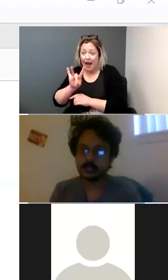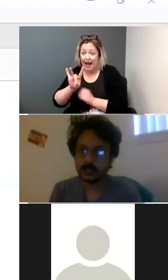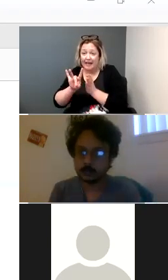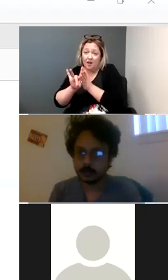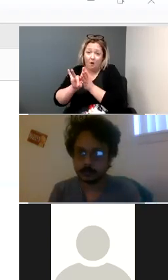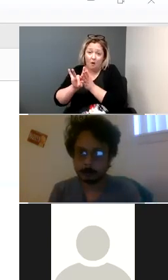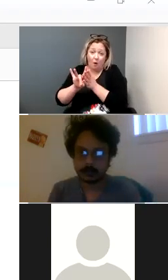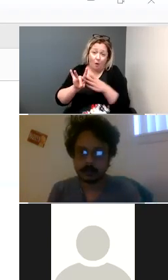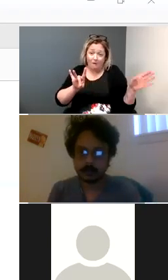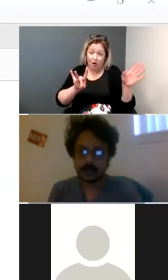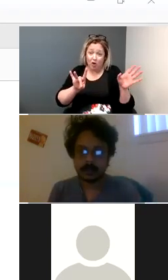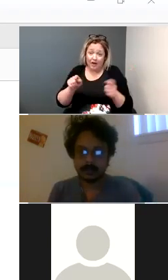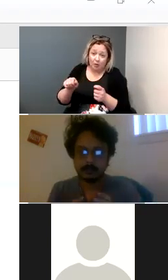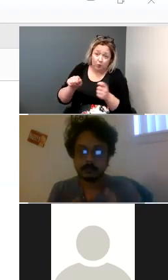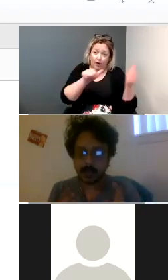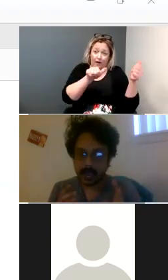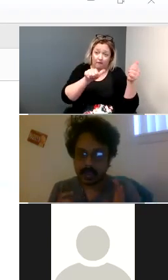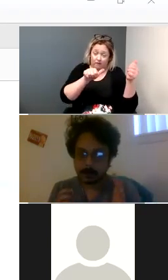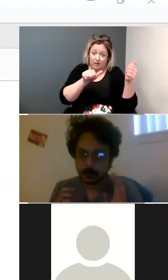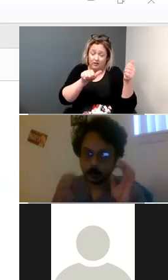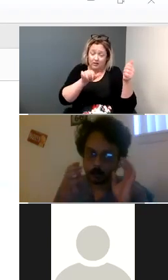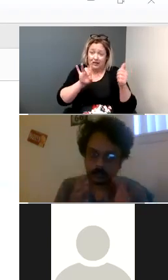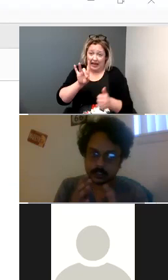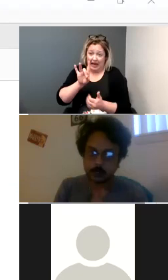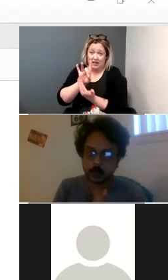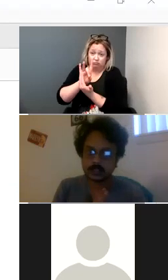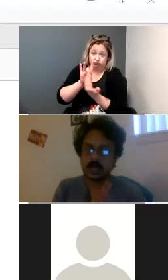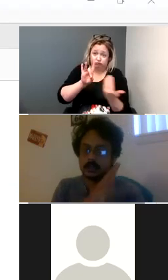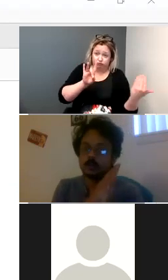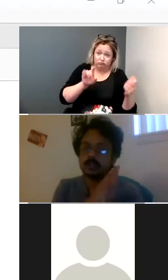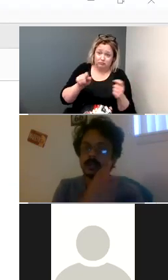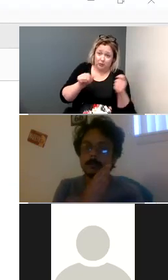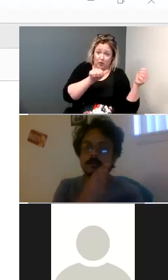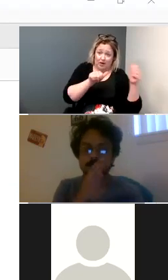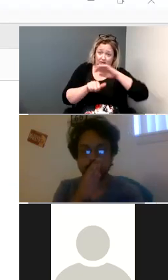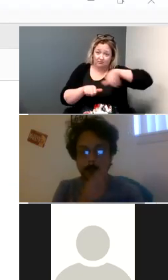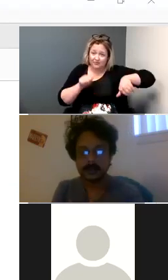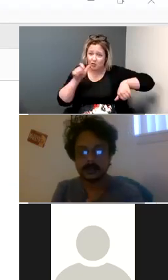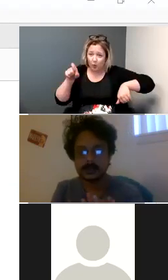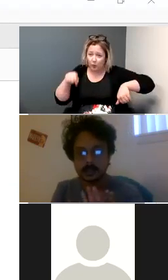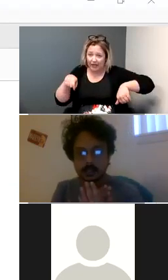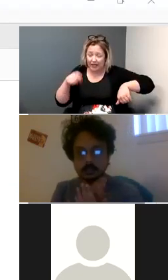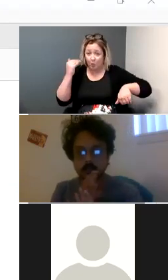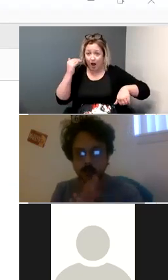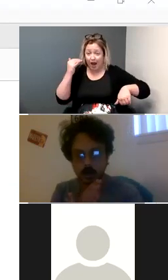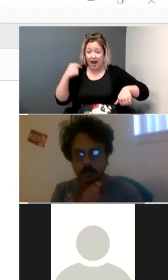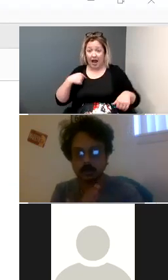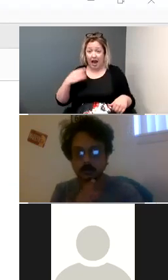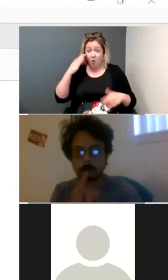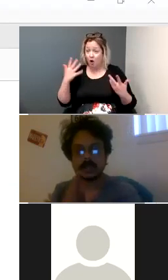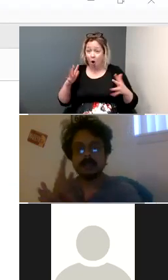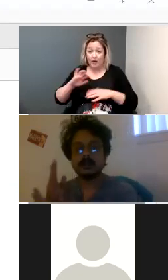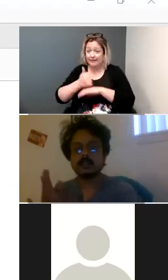only consider 10 and 12. And then I am able to do this because I know that for binary search to